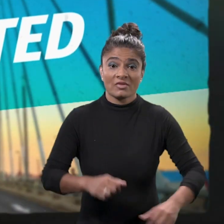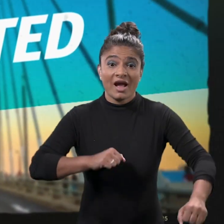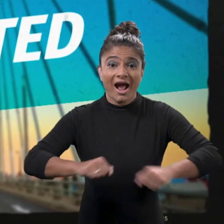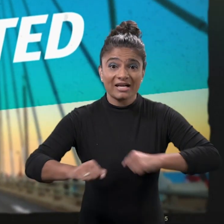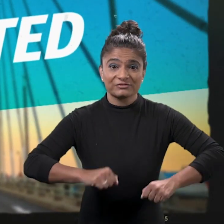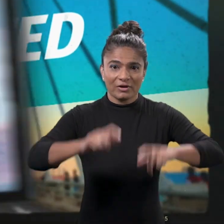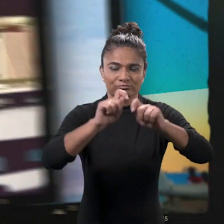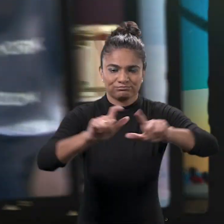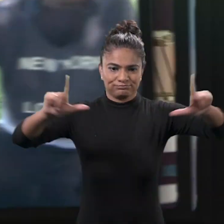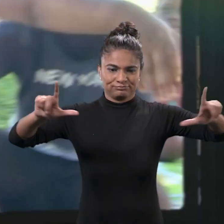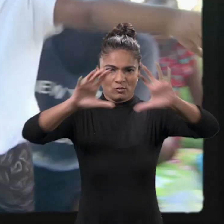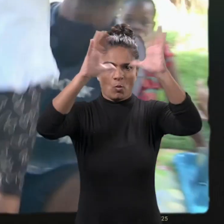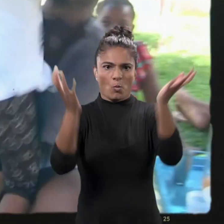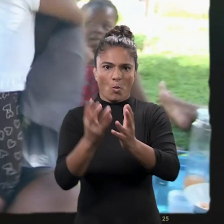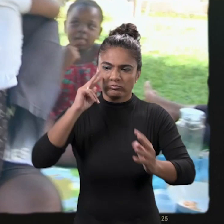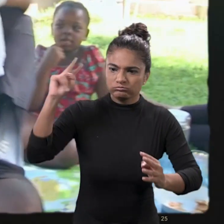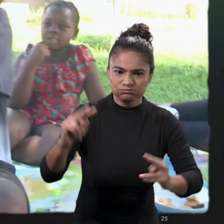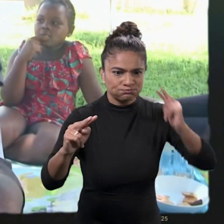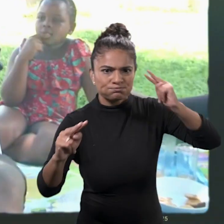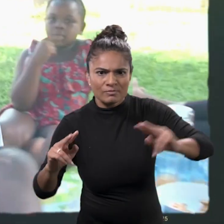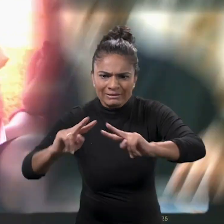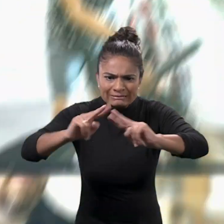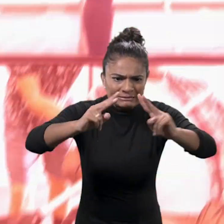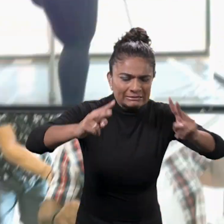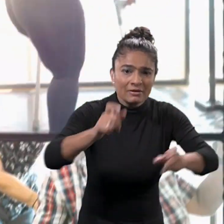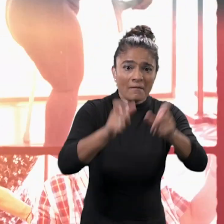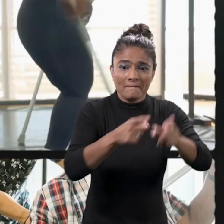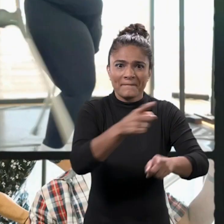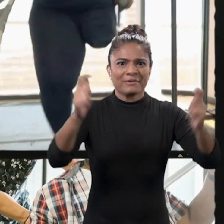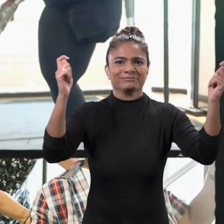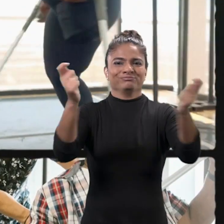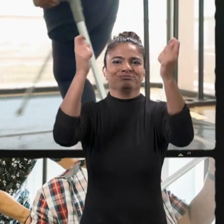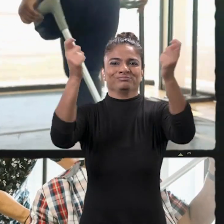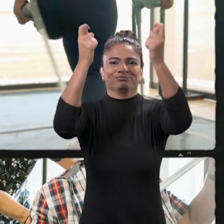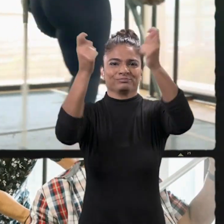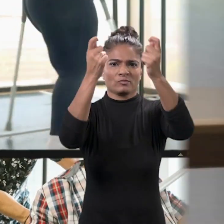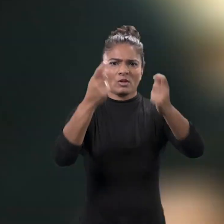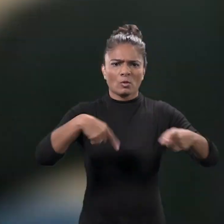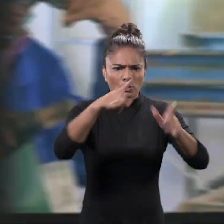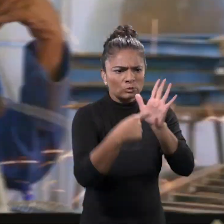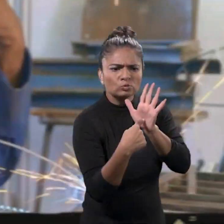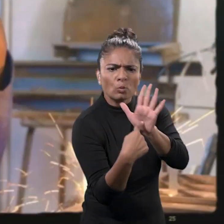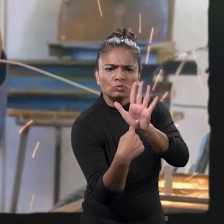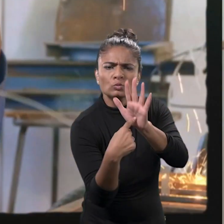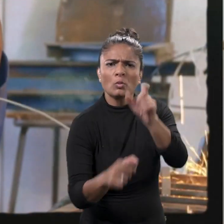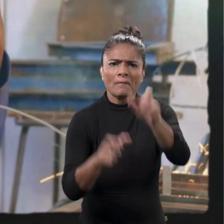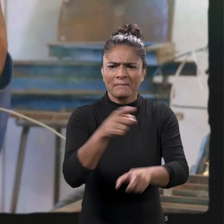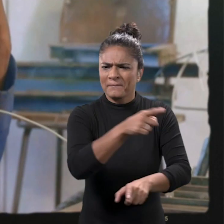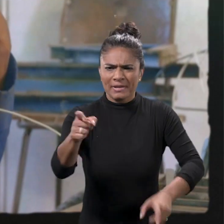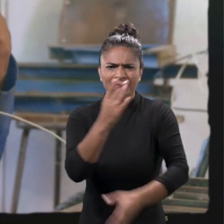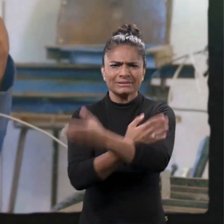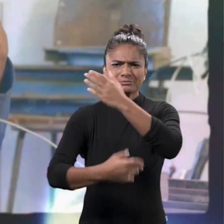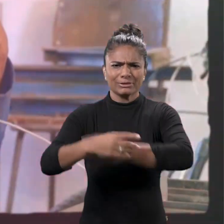Activated, your window into an extraordinary world lived by many yet celebrated by few. We showcase how to rally for persons